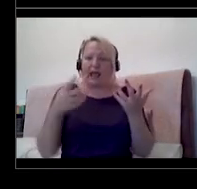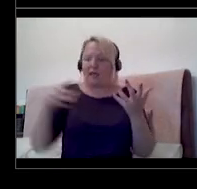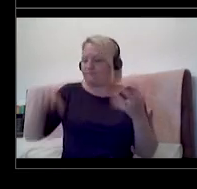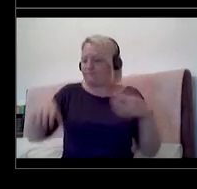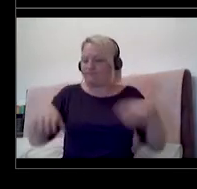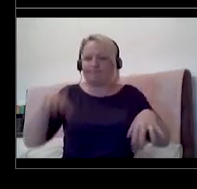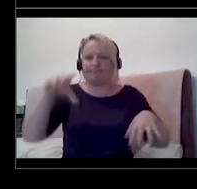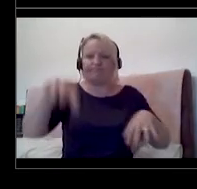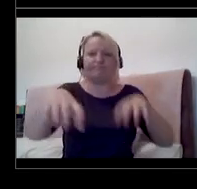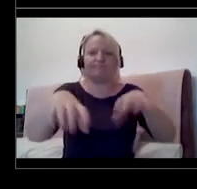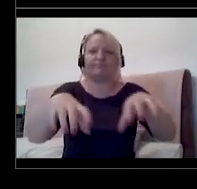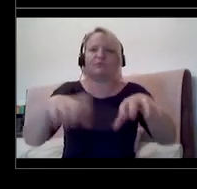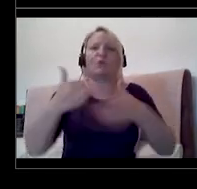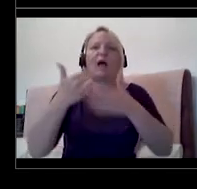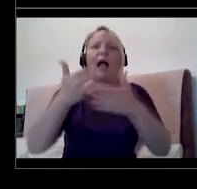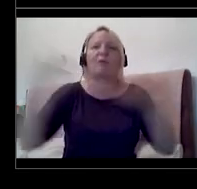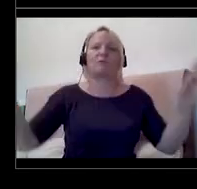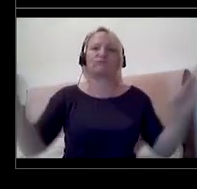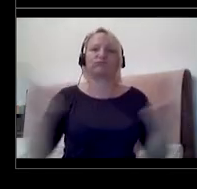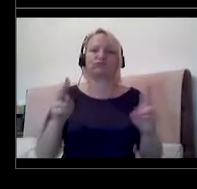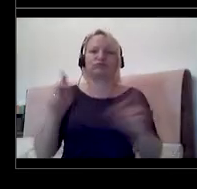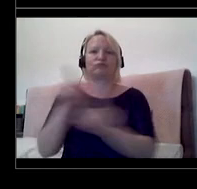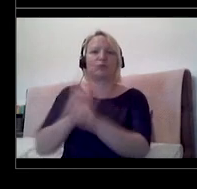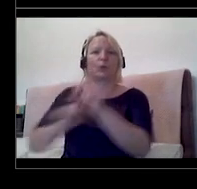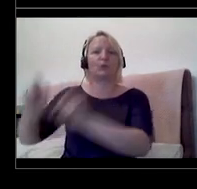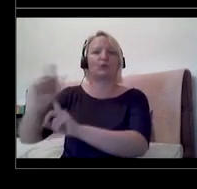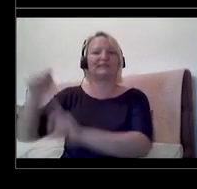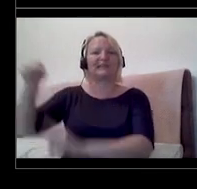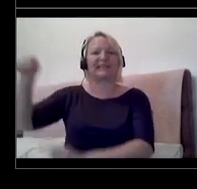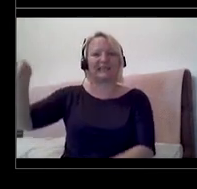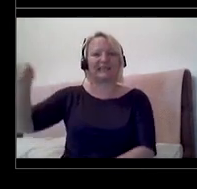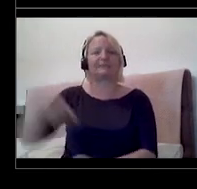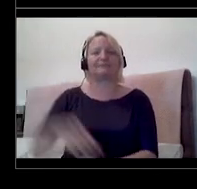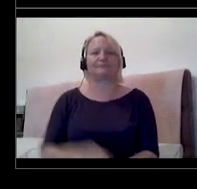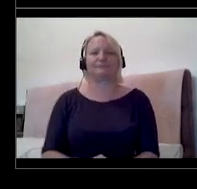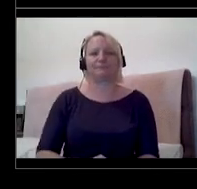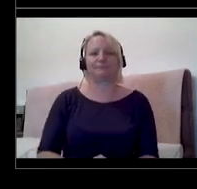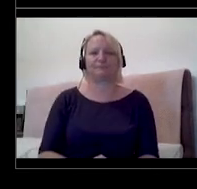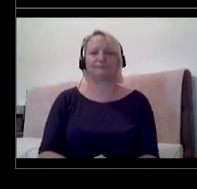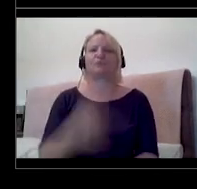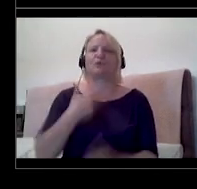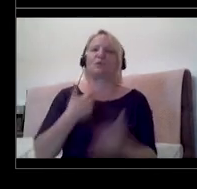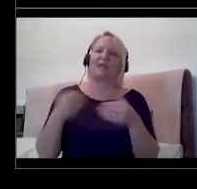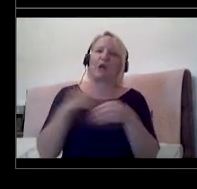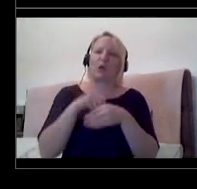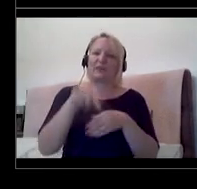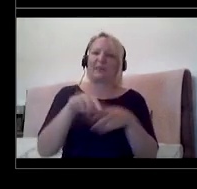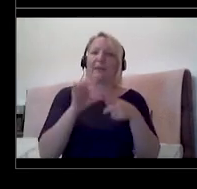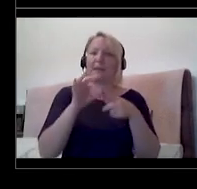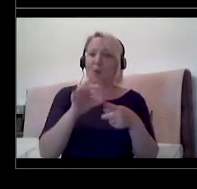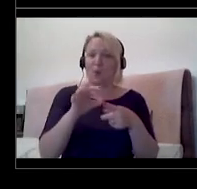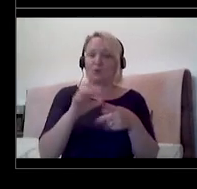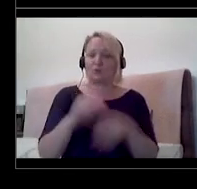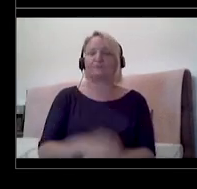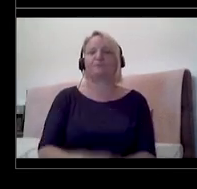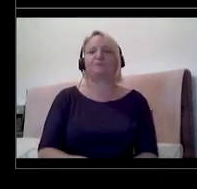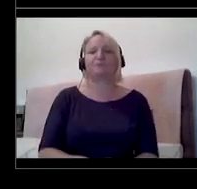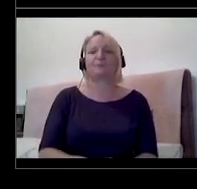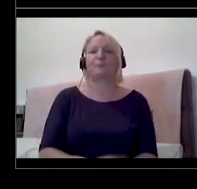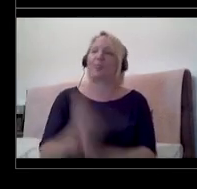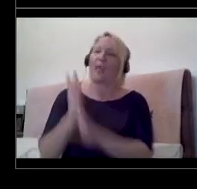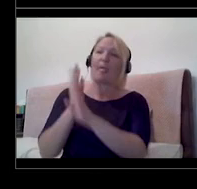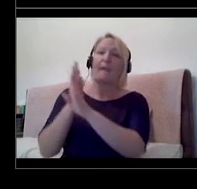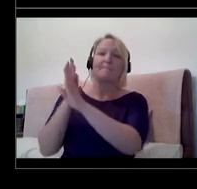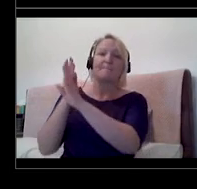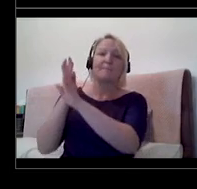impact, and include those into our proposals. The noise barriers are used to dampen